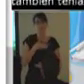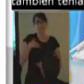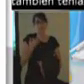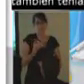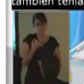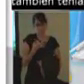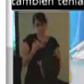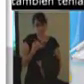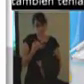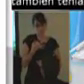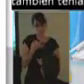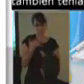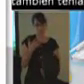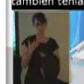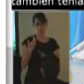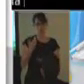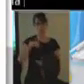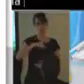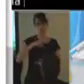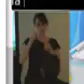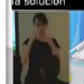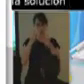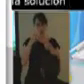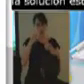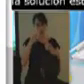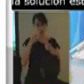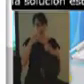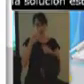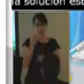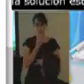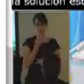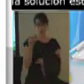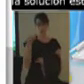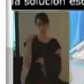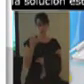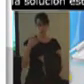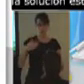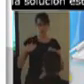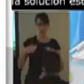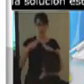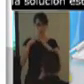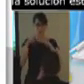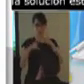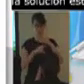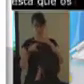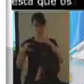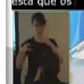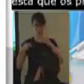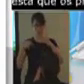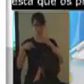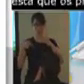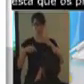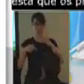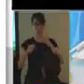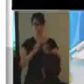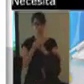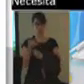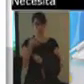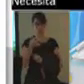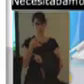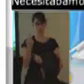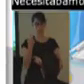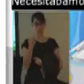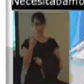they wanted. The solution was really at the base of this pyramid that we can see on the screen. We needed